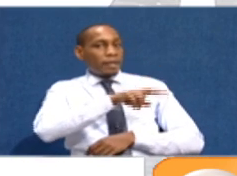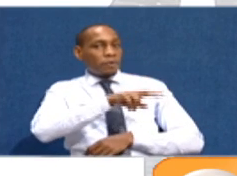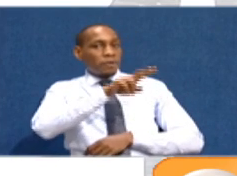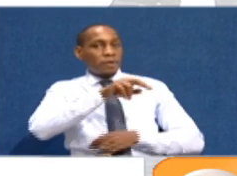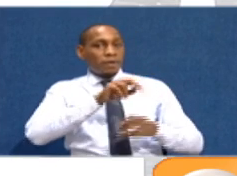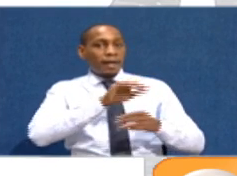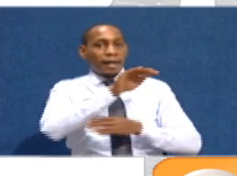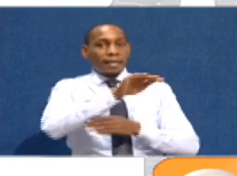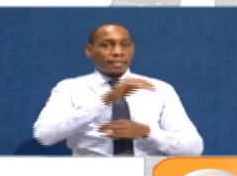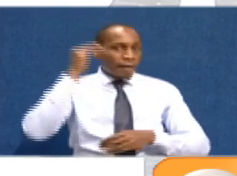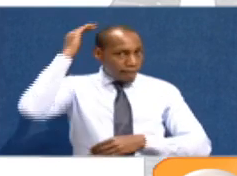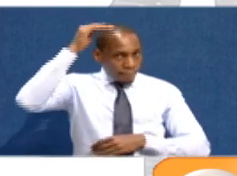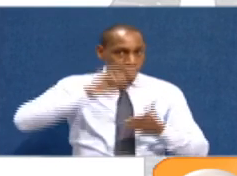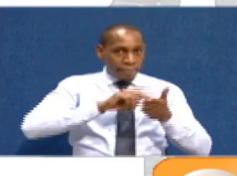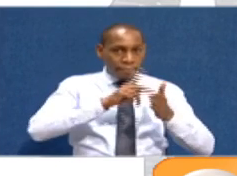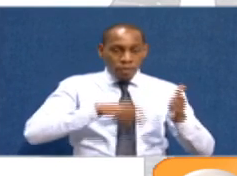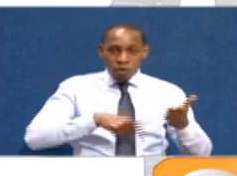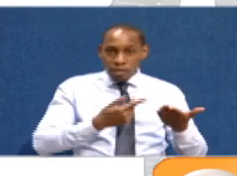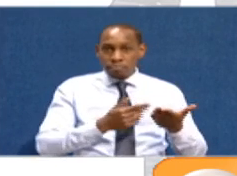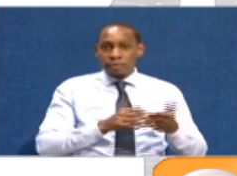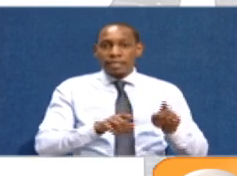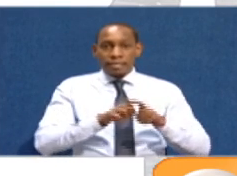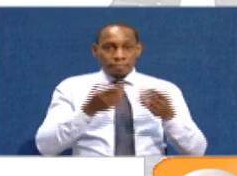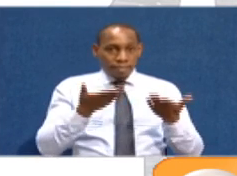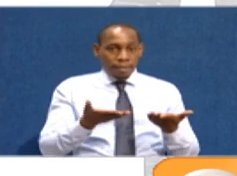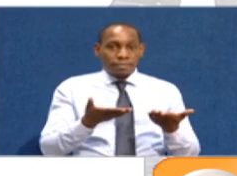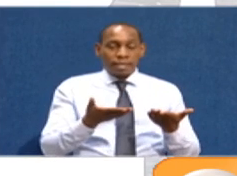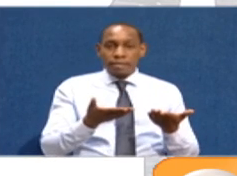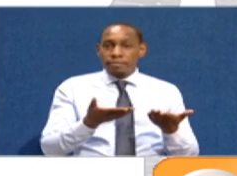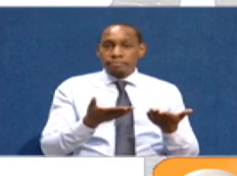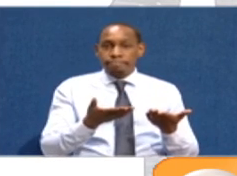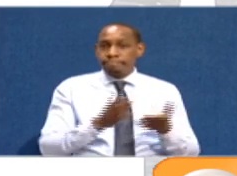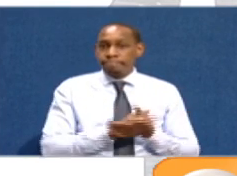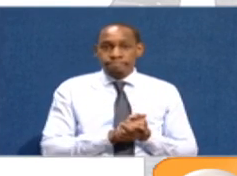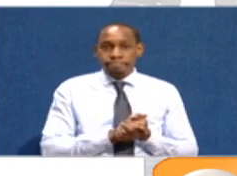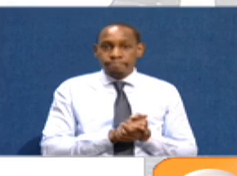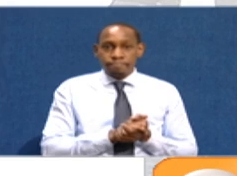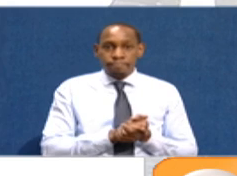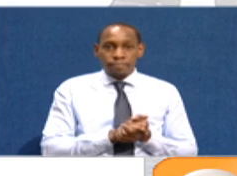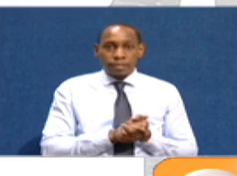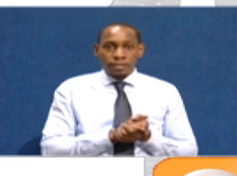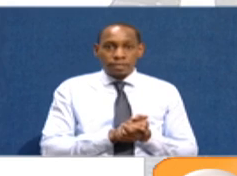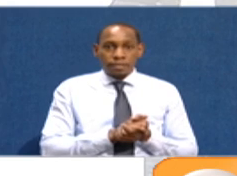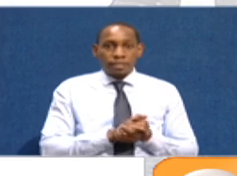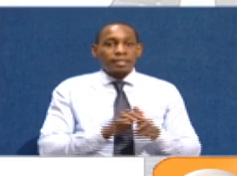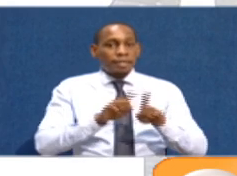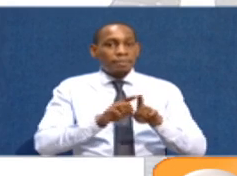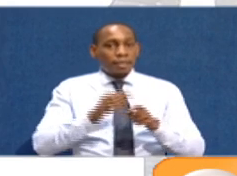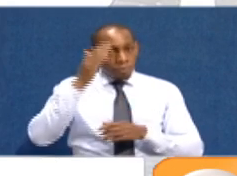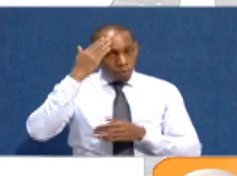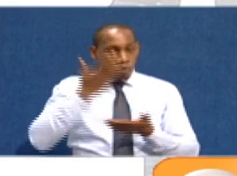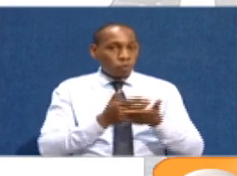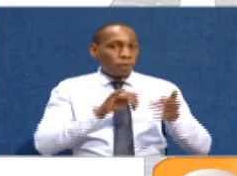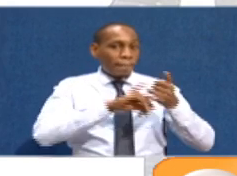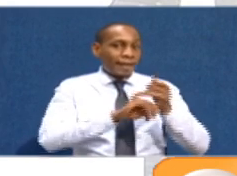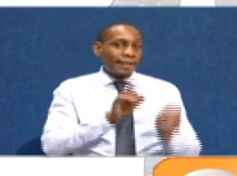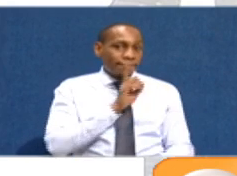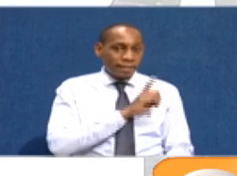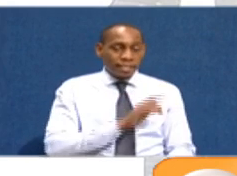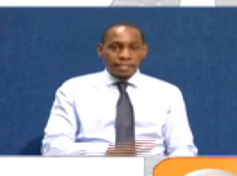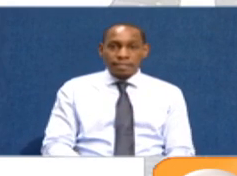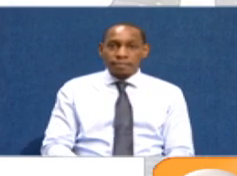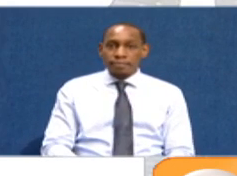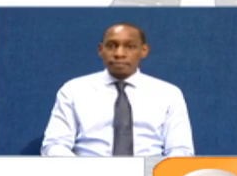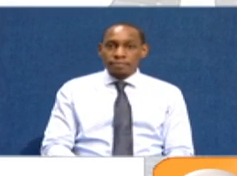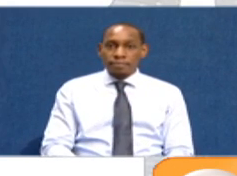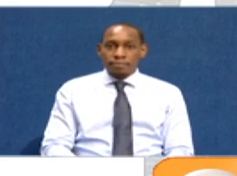it is, or they'll ask me what it is. Yeah. And now I've learned about it, and it's a part of who I am now, too, since I married him. Yeah. And but they think